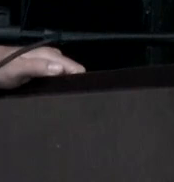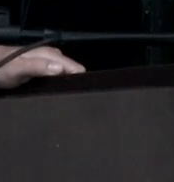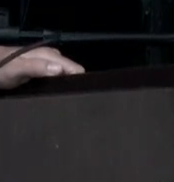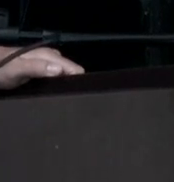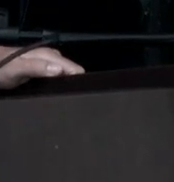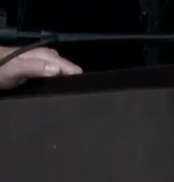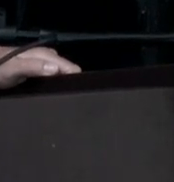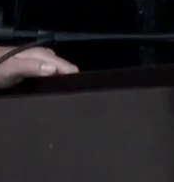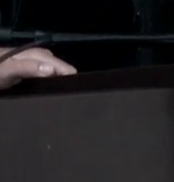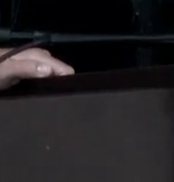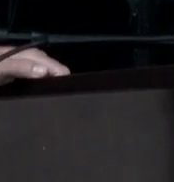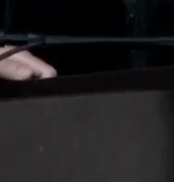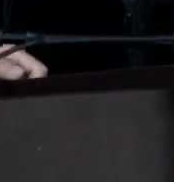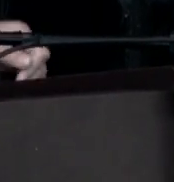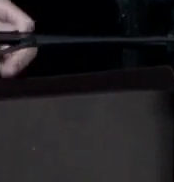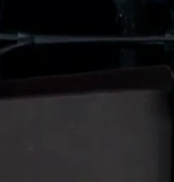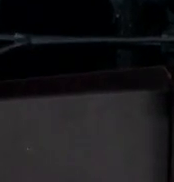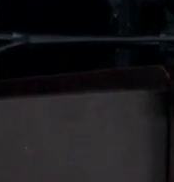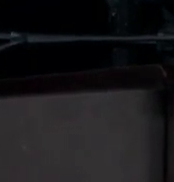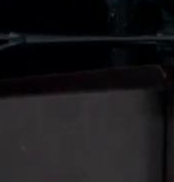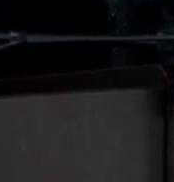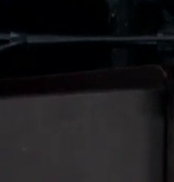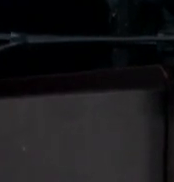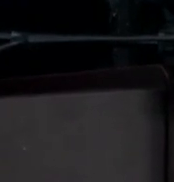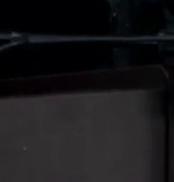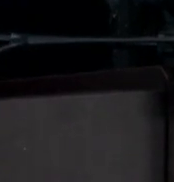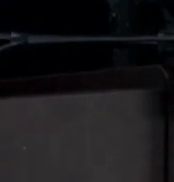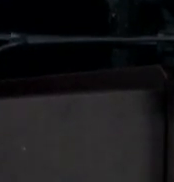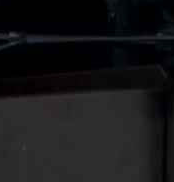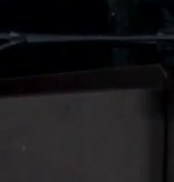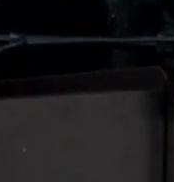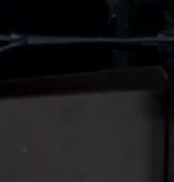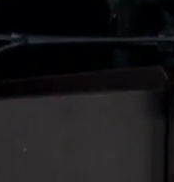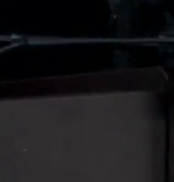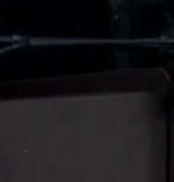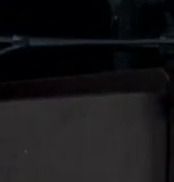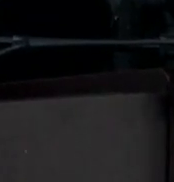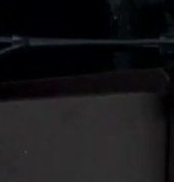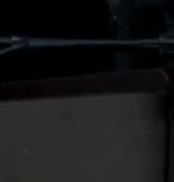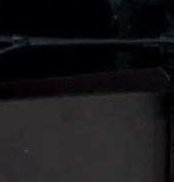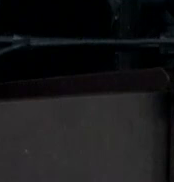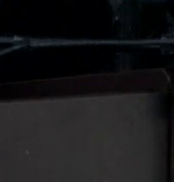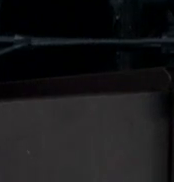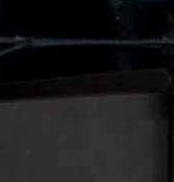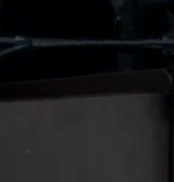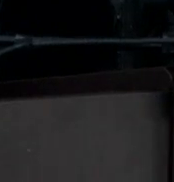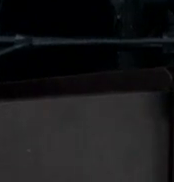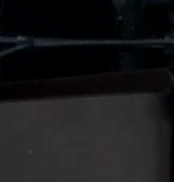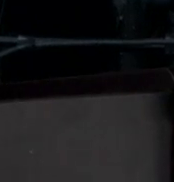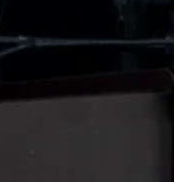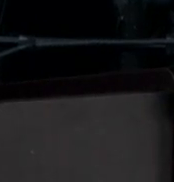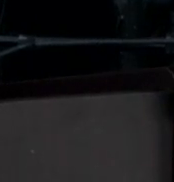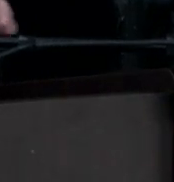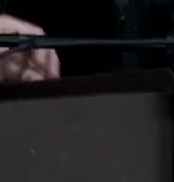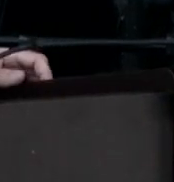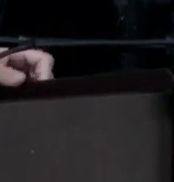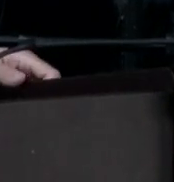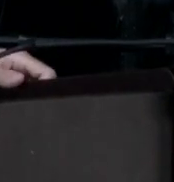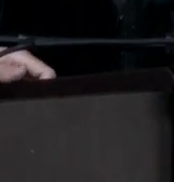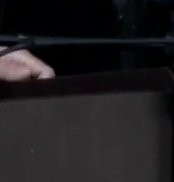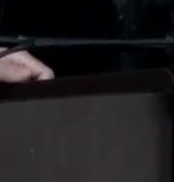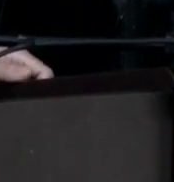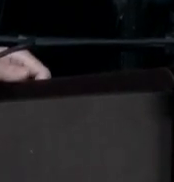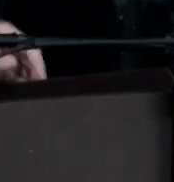Thank you to our band. We invite all to find a seat so that our commencement ceremony can begin. We expect to enjoy a